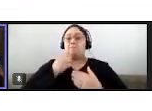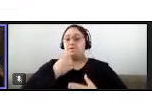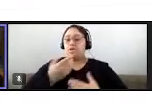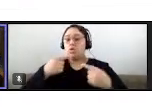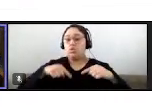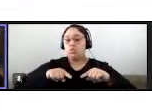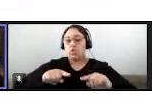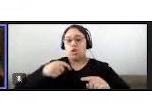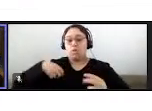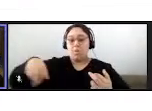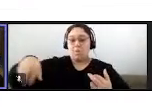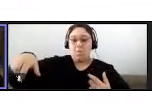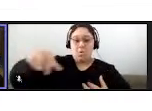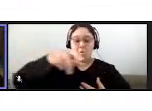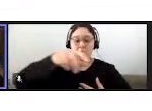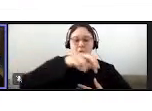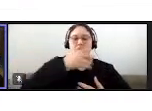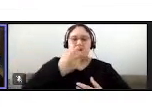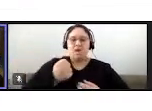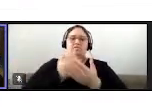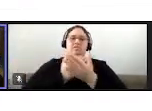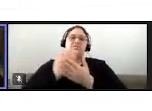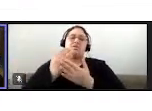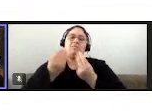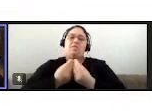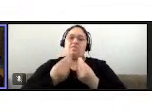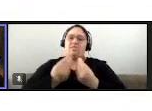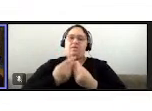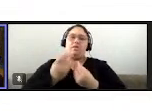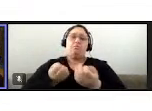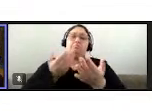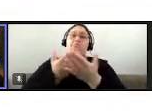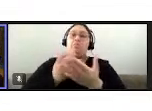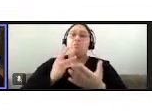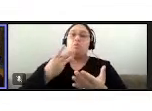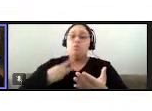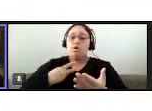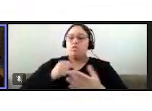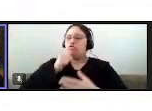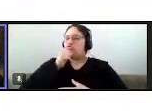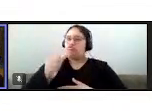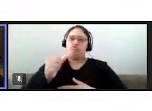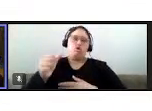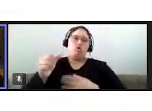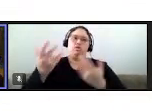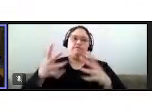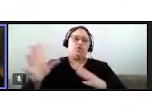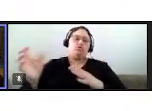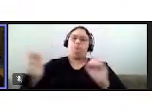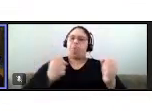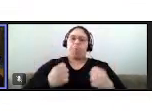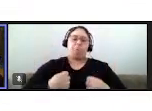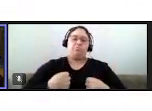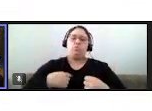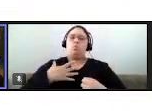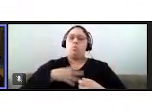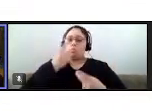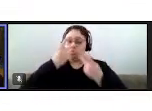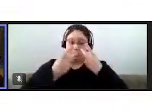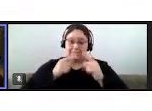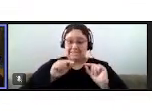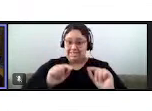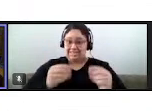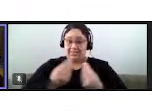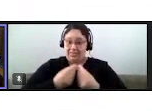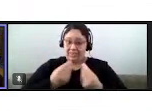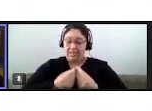during our walkabout, there are certain matters that were raised that are not in place. So one would want to see that those